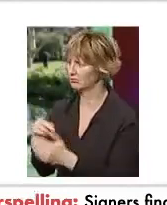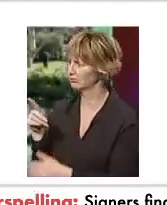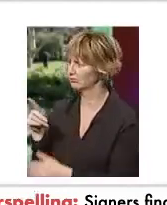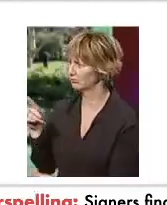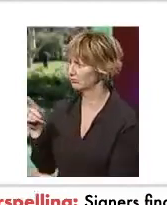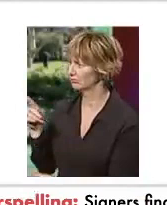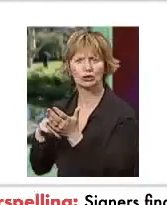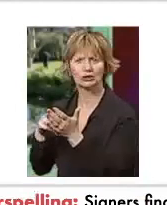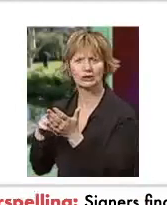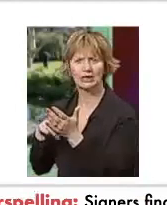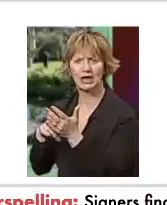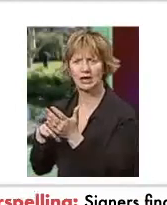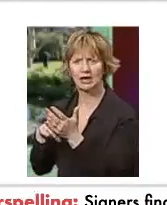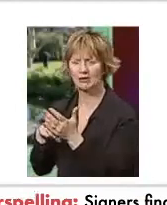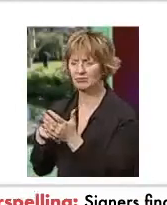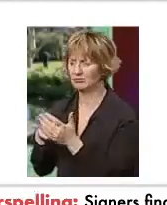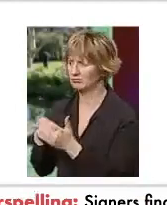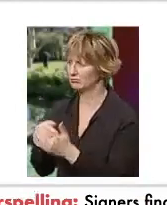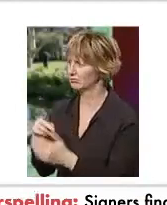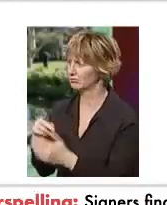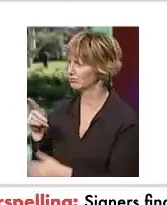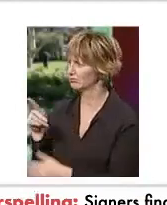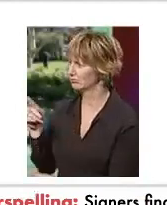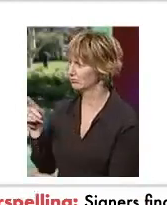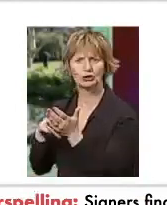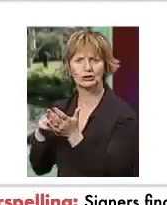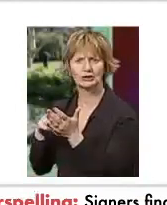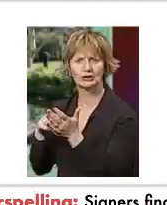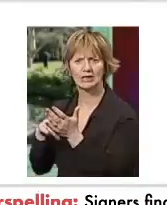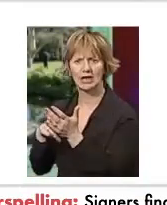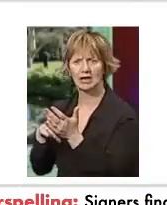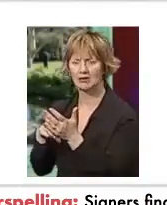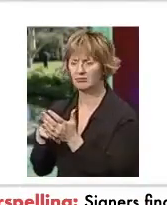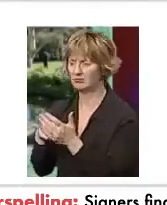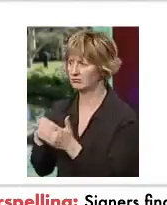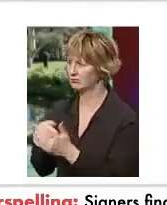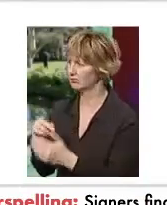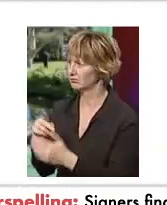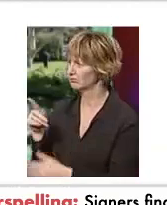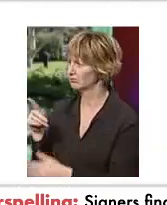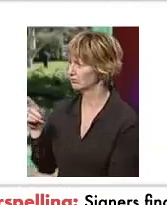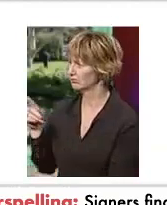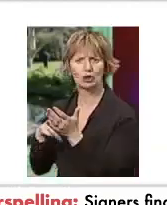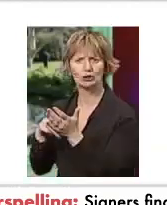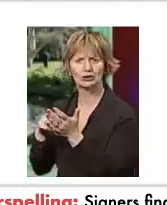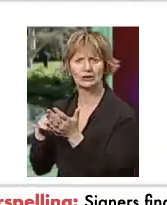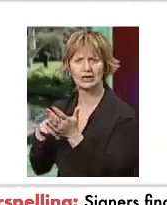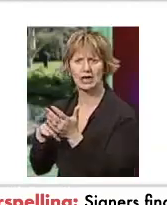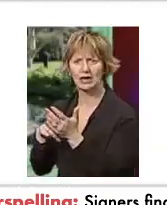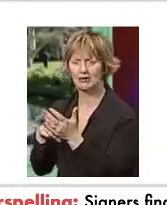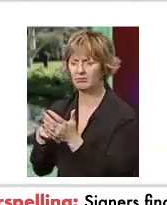in terms of both time and money. Incidentally, BSL is particularly more challenging than sign language datasets